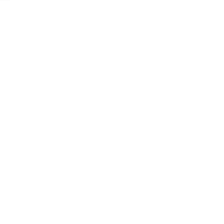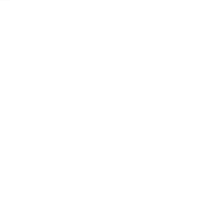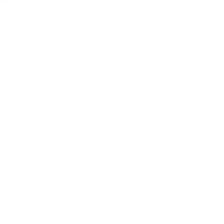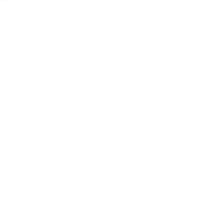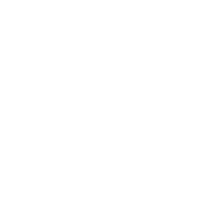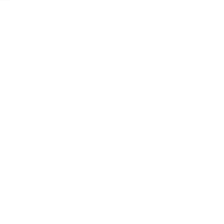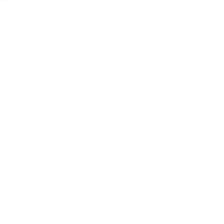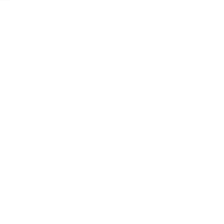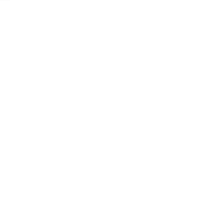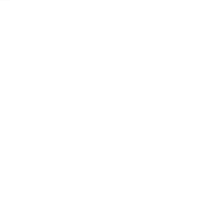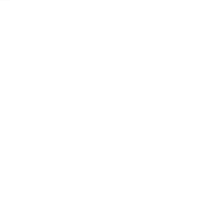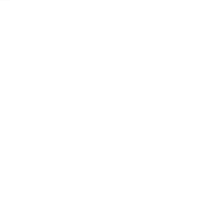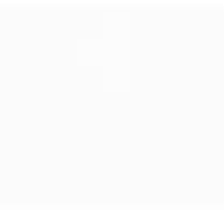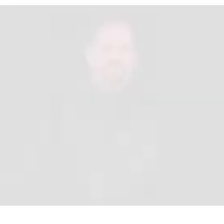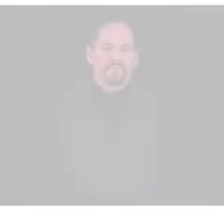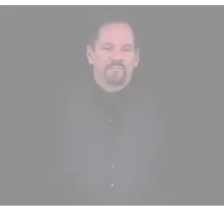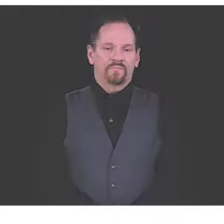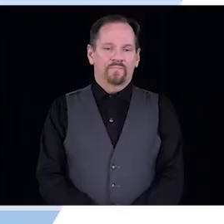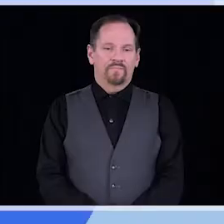Sua Kim.